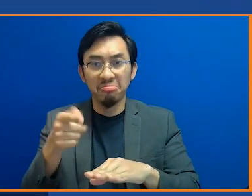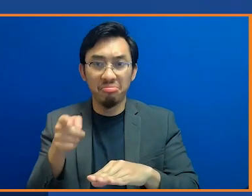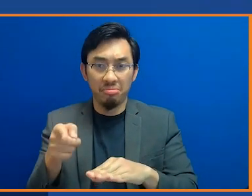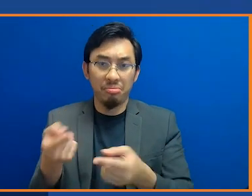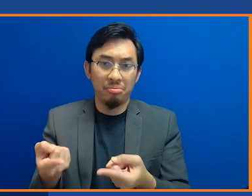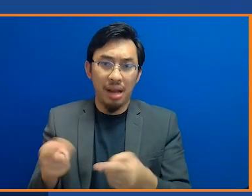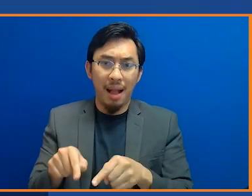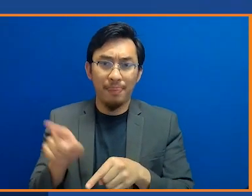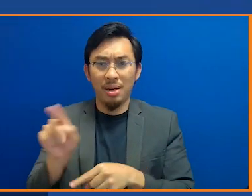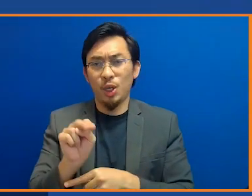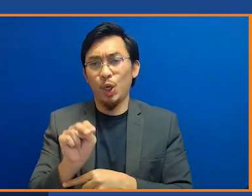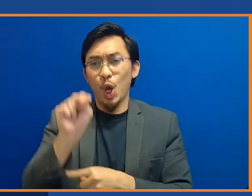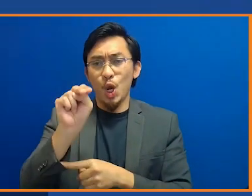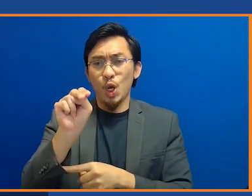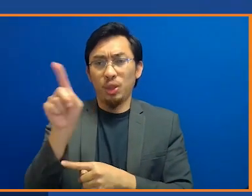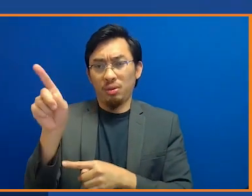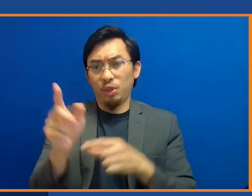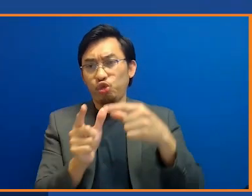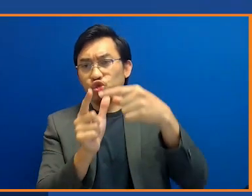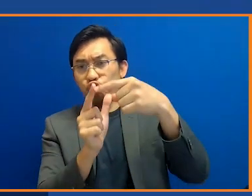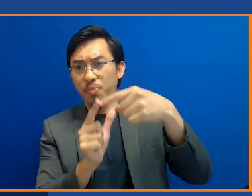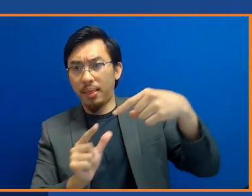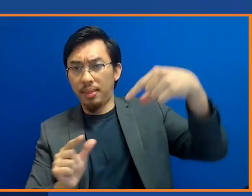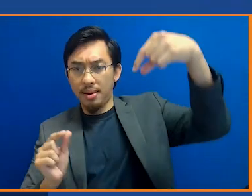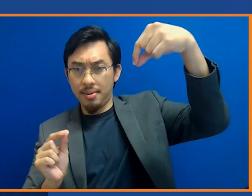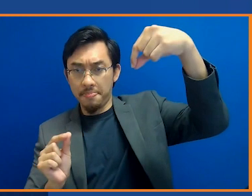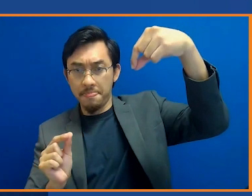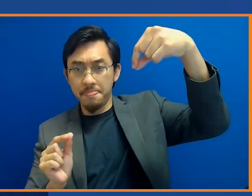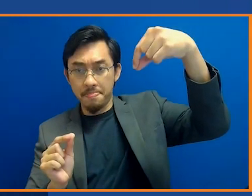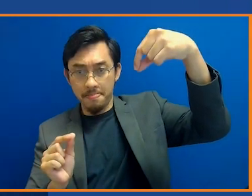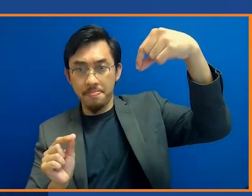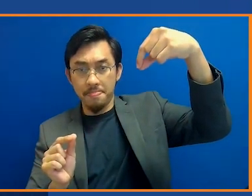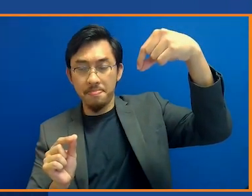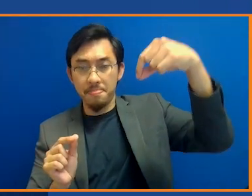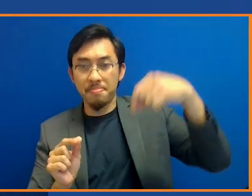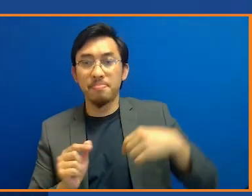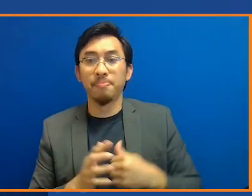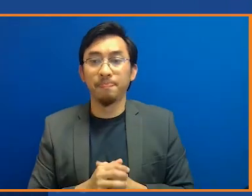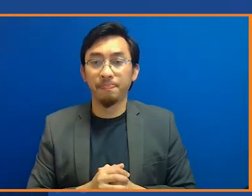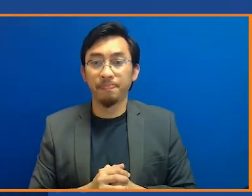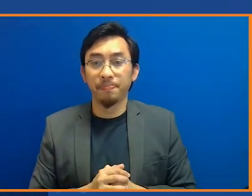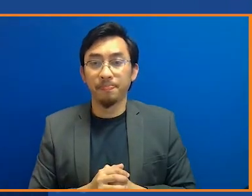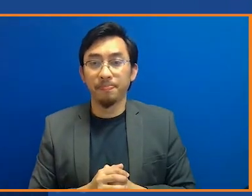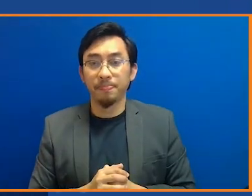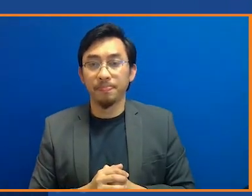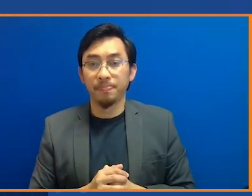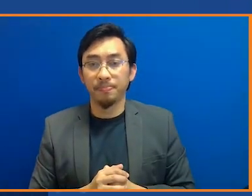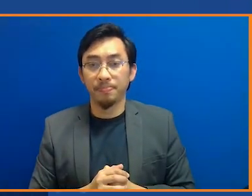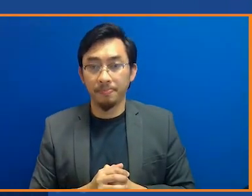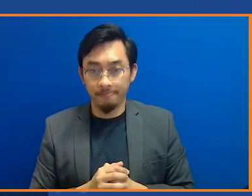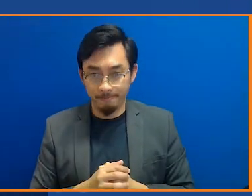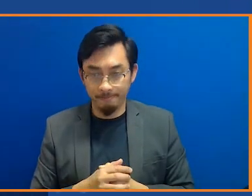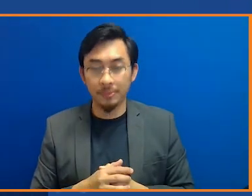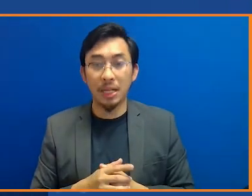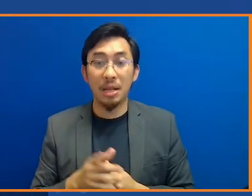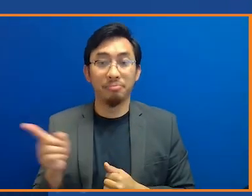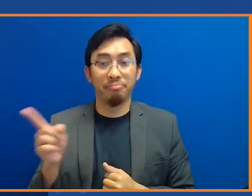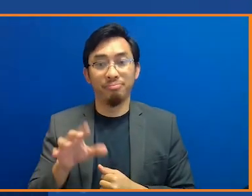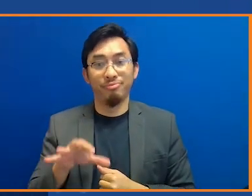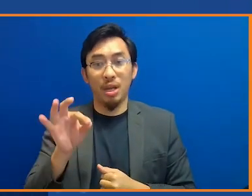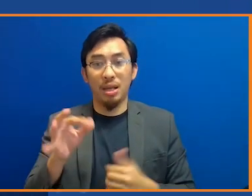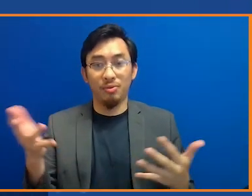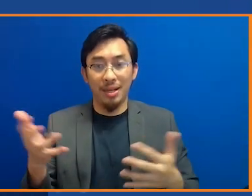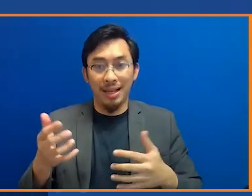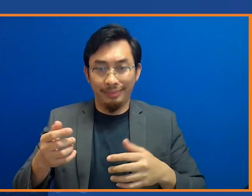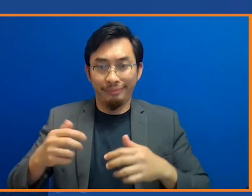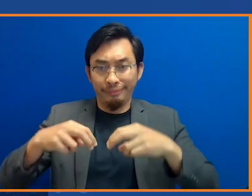tsunami occurred in the northern part of Sumatra. So this is what they